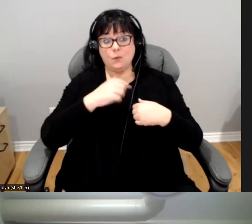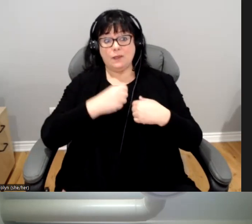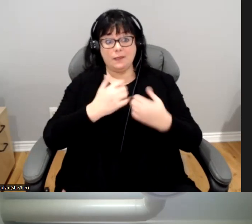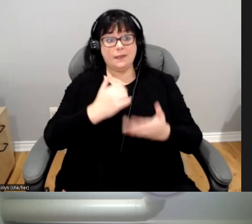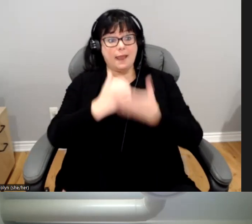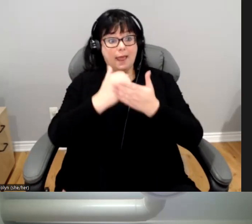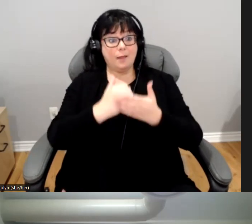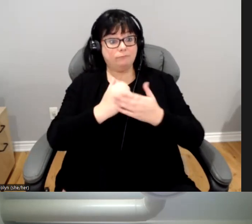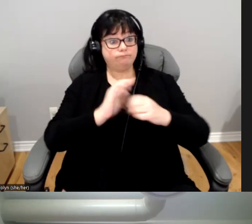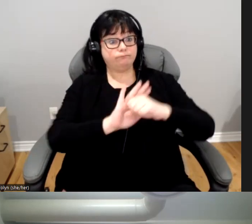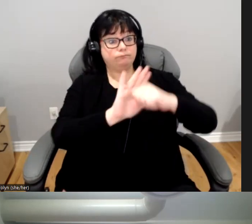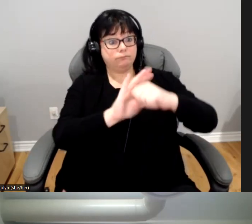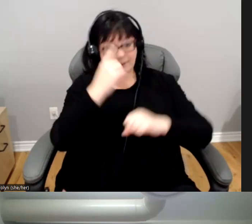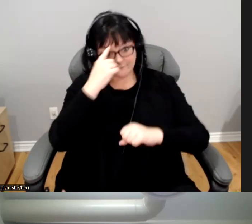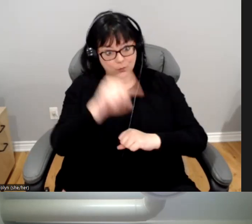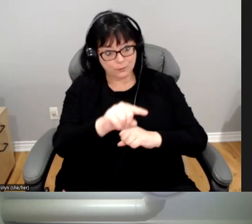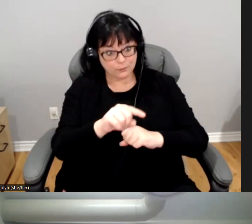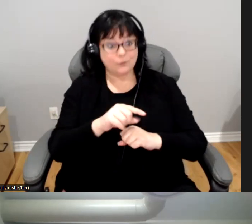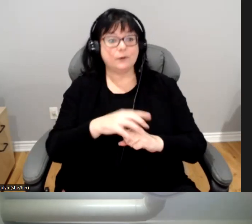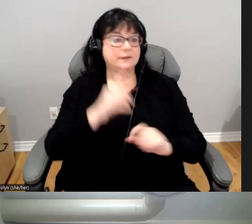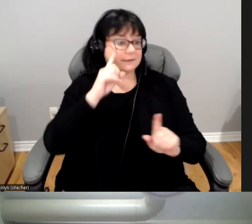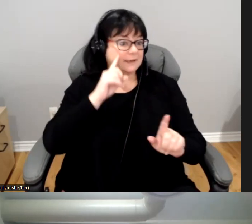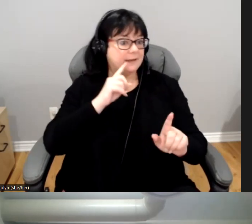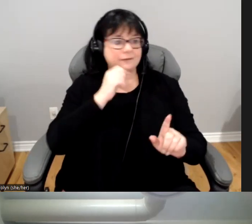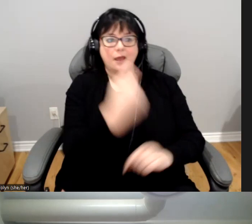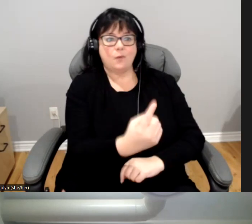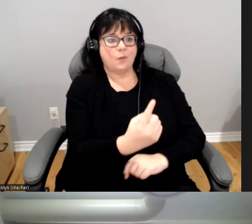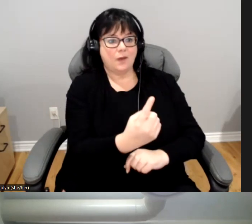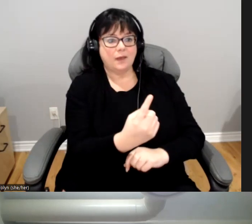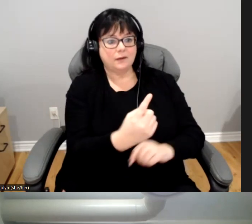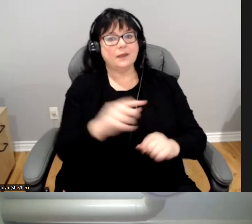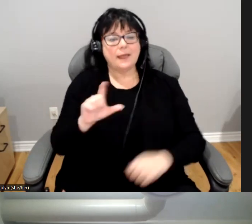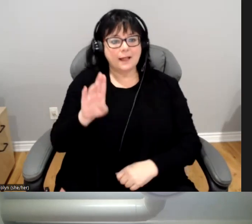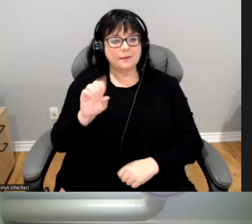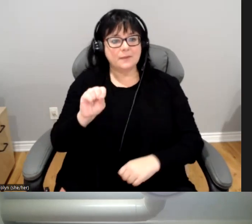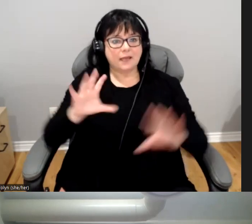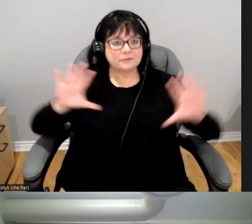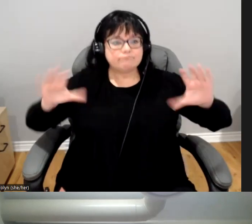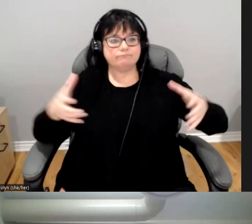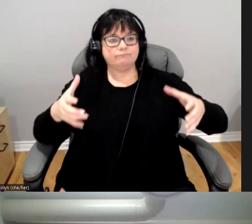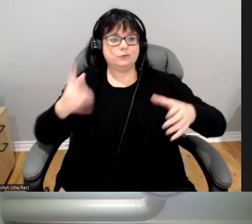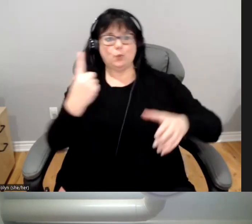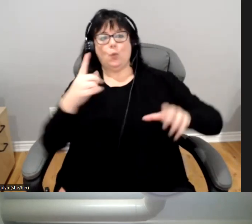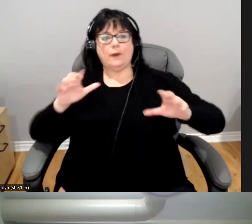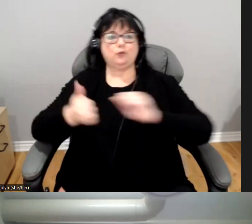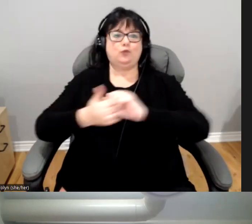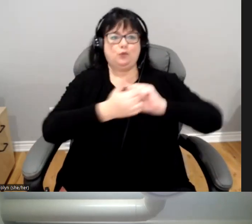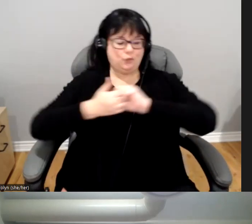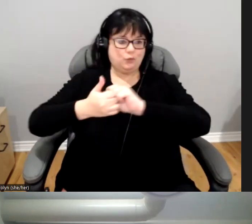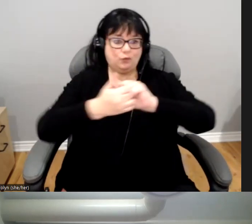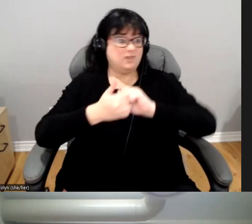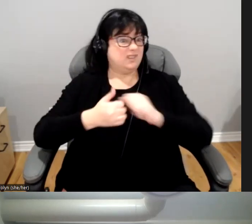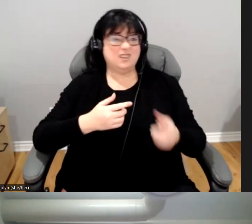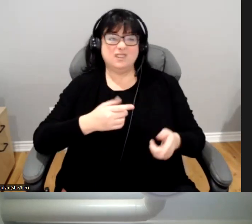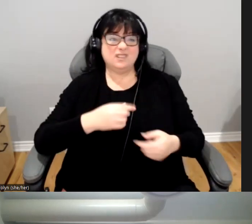that that's something that we have to do from all sides. We're all in LBS together, right? So, let us know